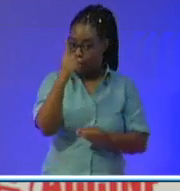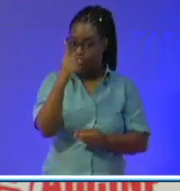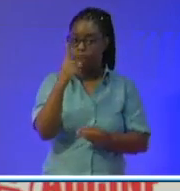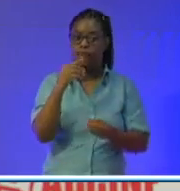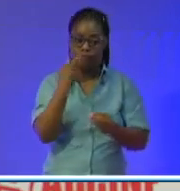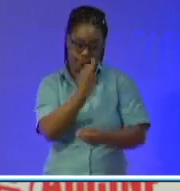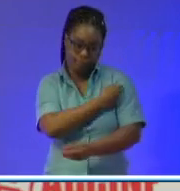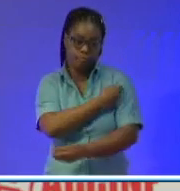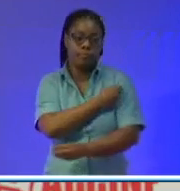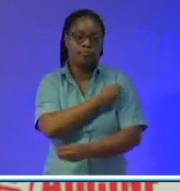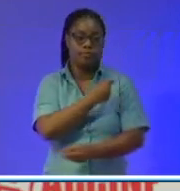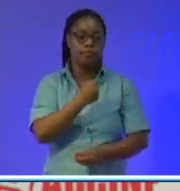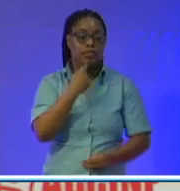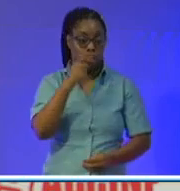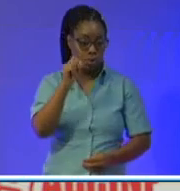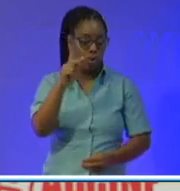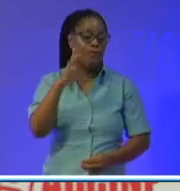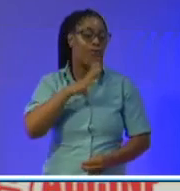over 60,